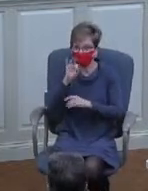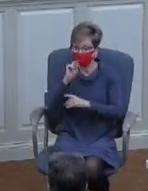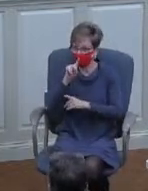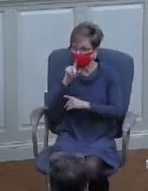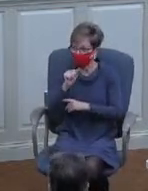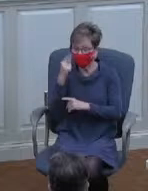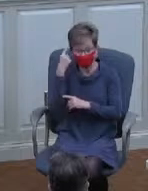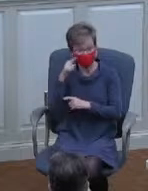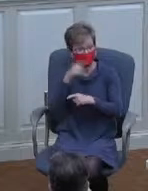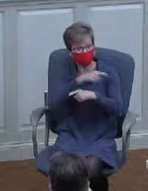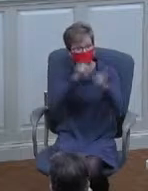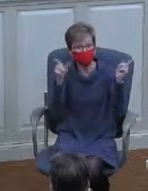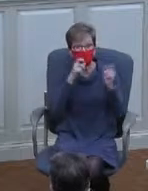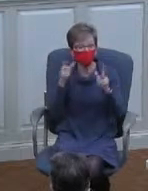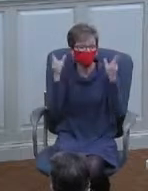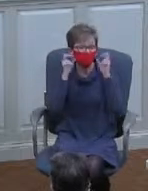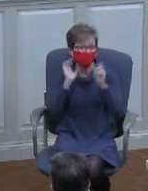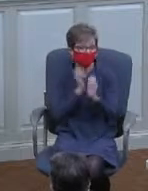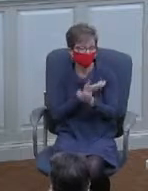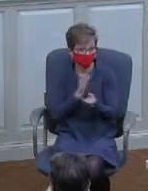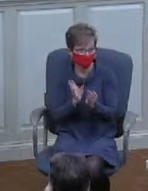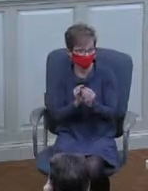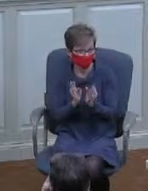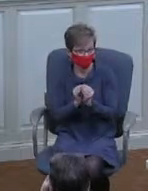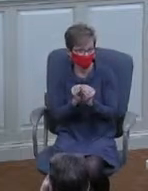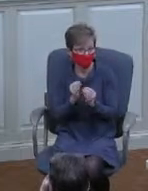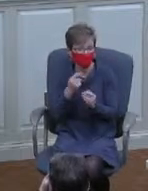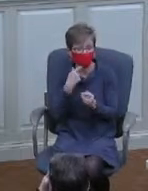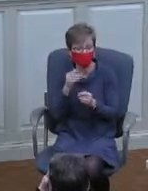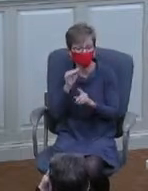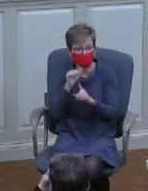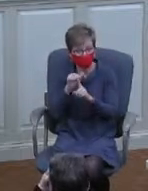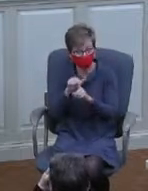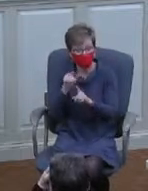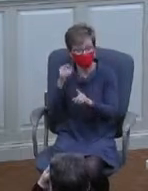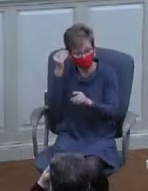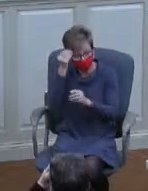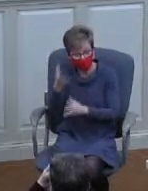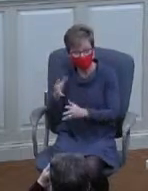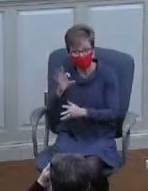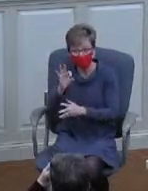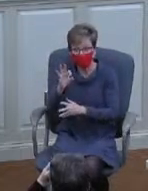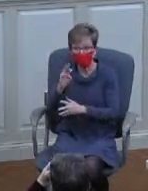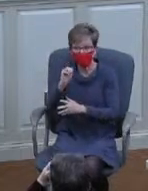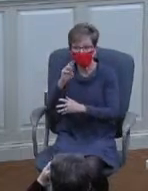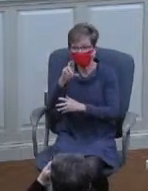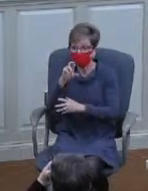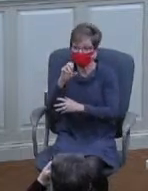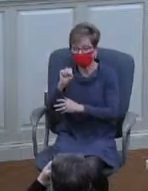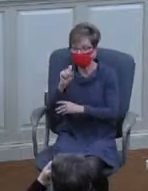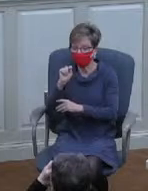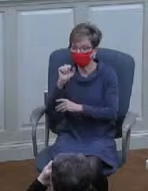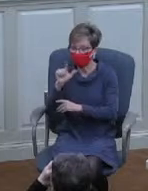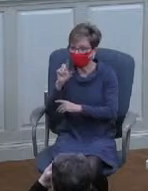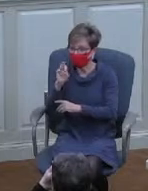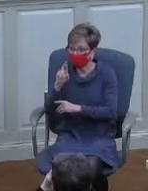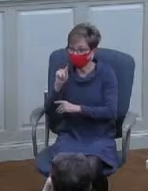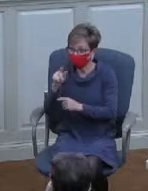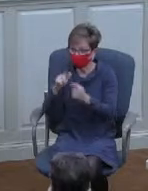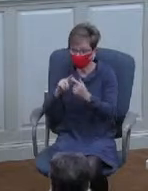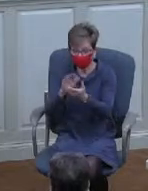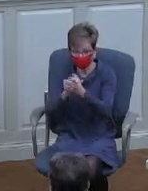listening, that they will tell LaFonda Stallworth congratulations for her accomplishment. Way back